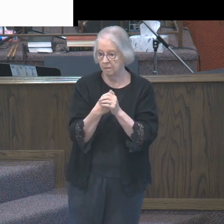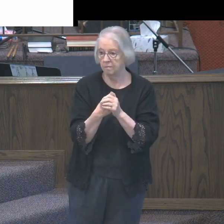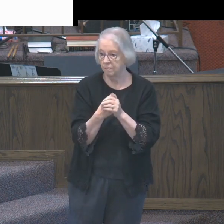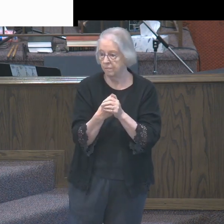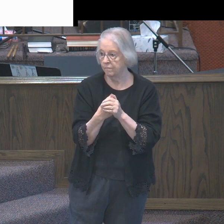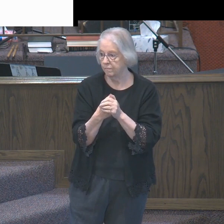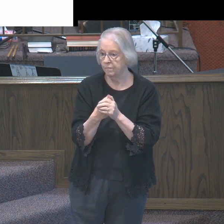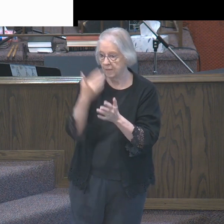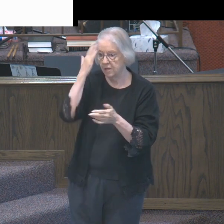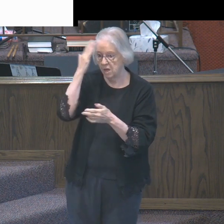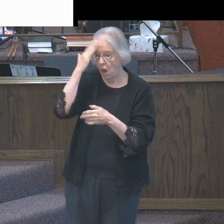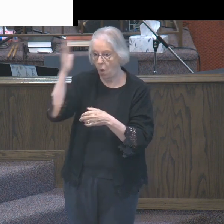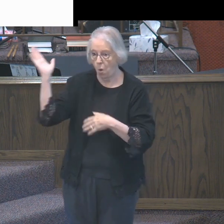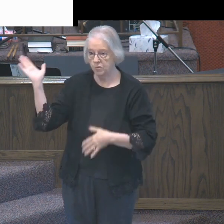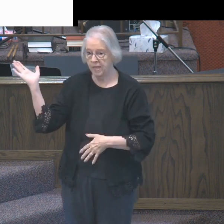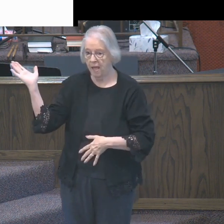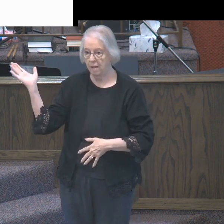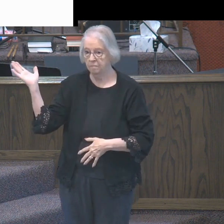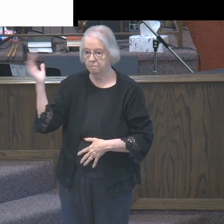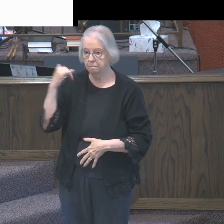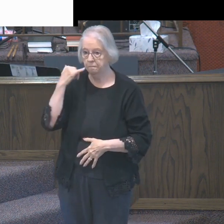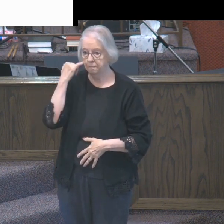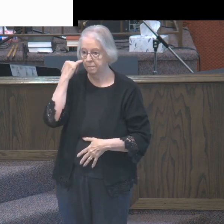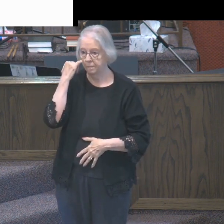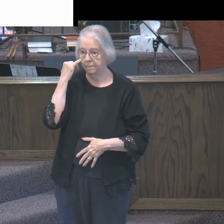I know that about my dad.